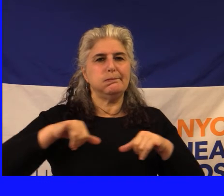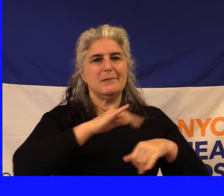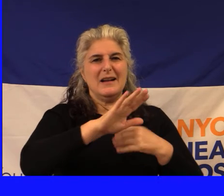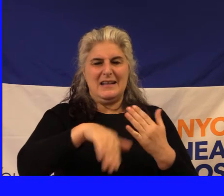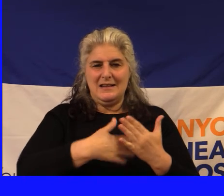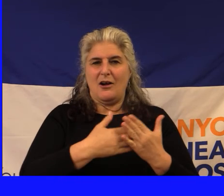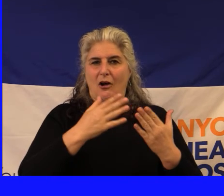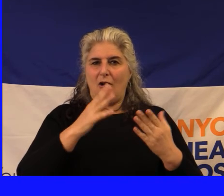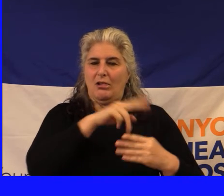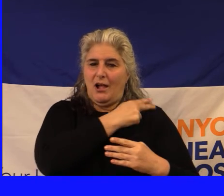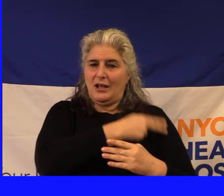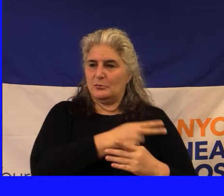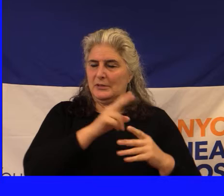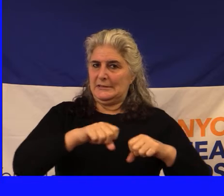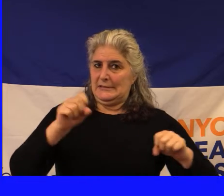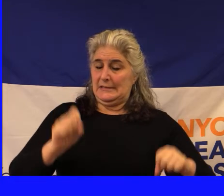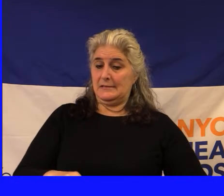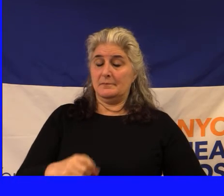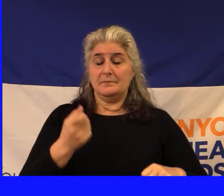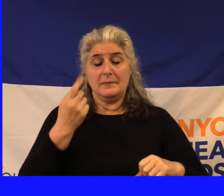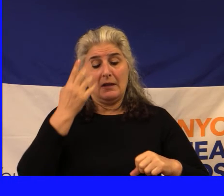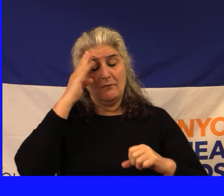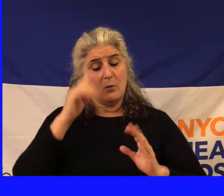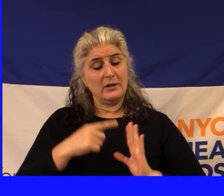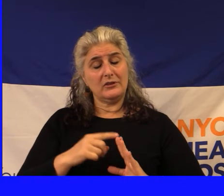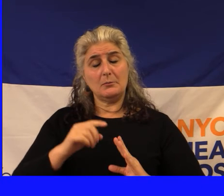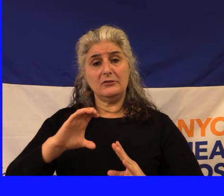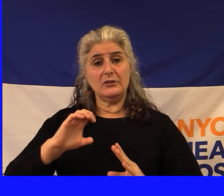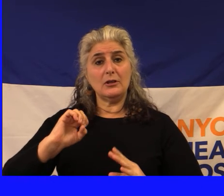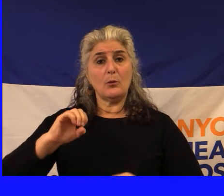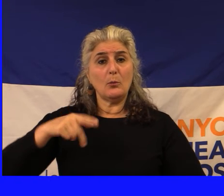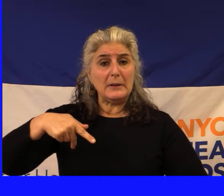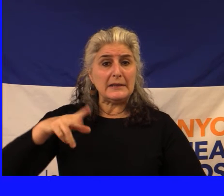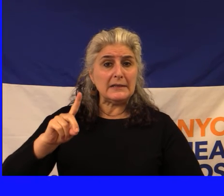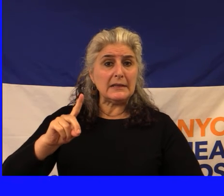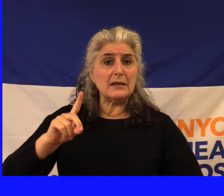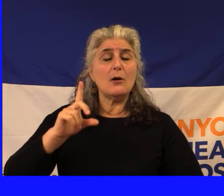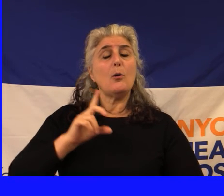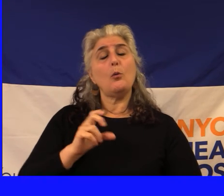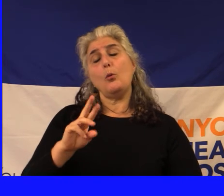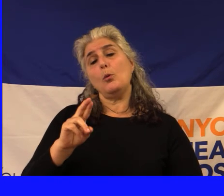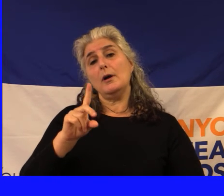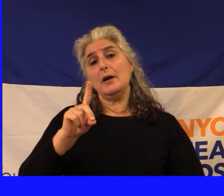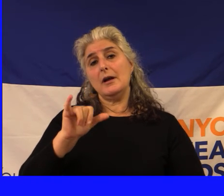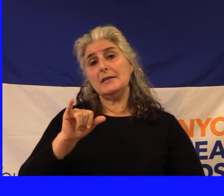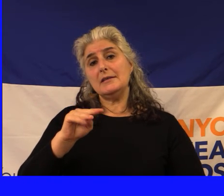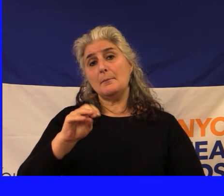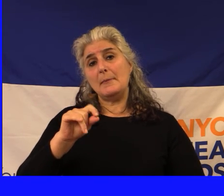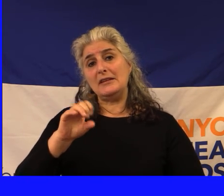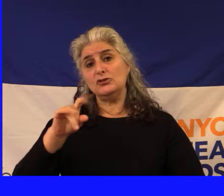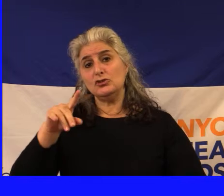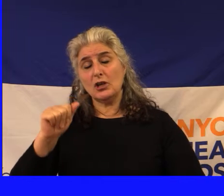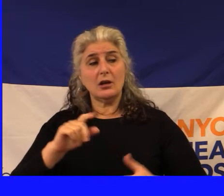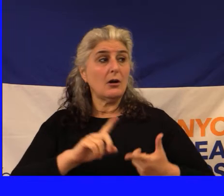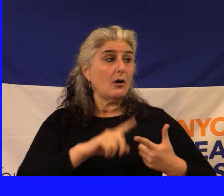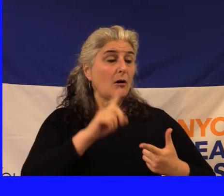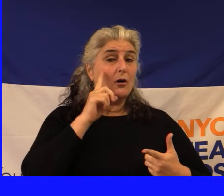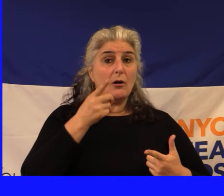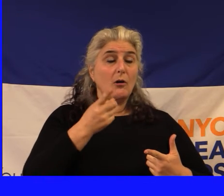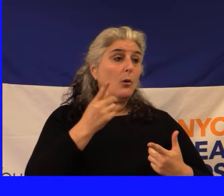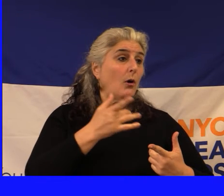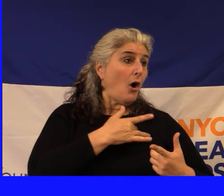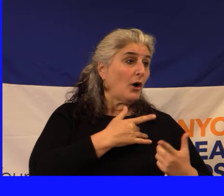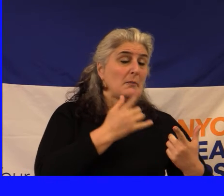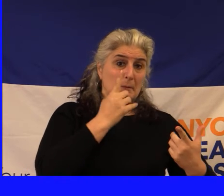In other areas, such as COPD or dementia, there may not be standardized care models. We want to make sure